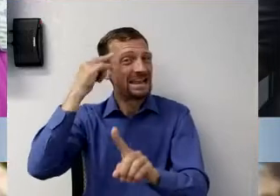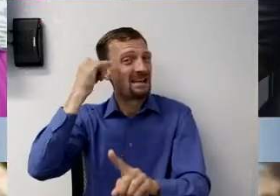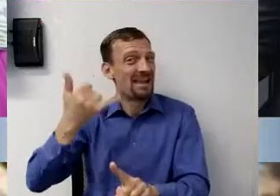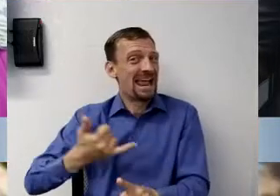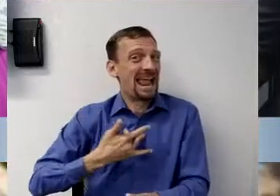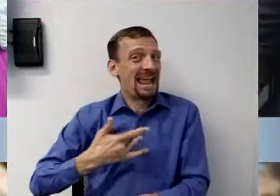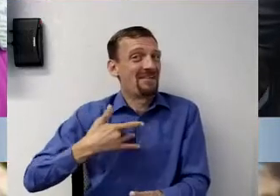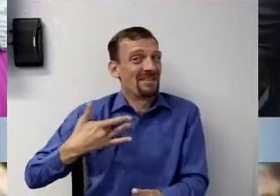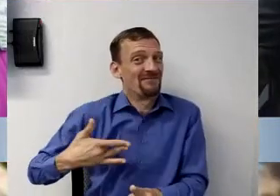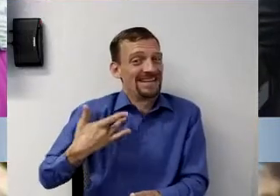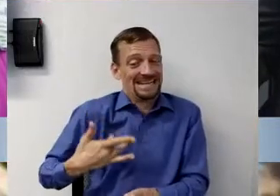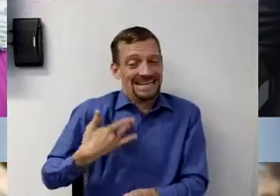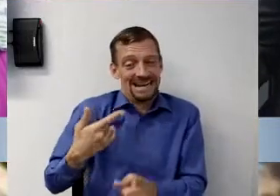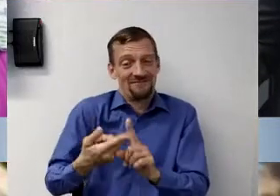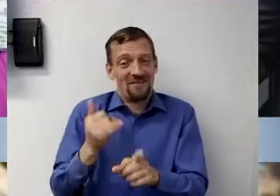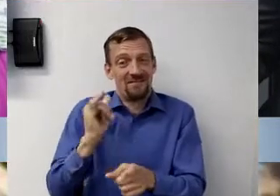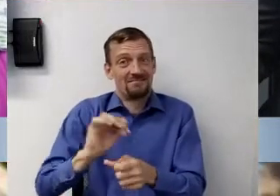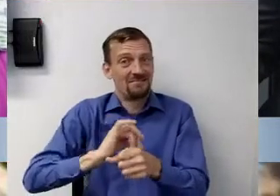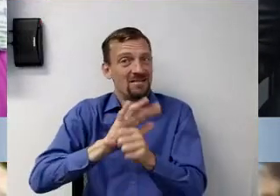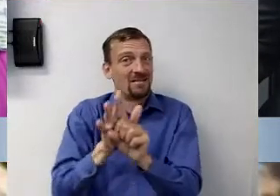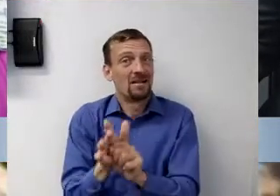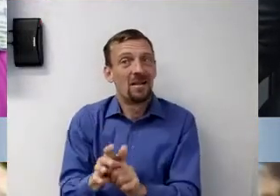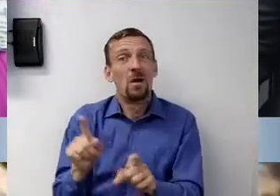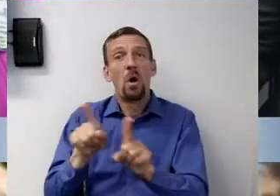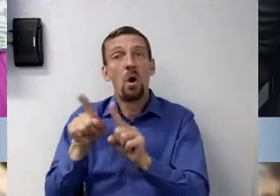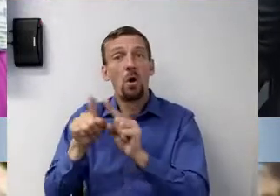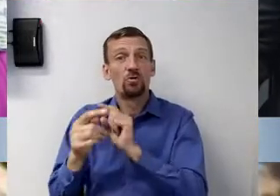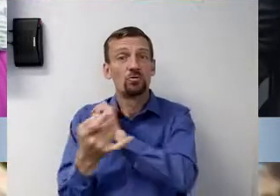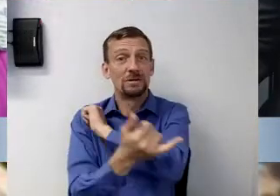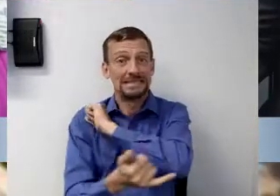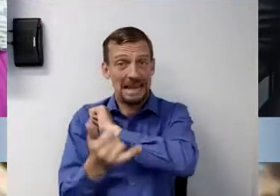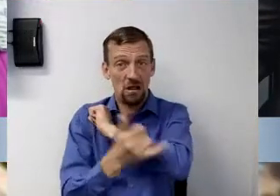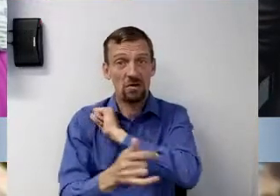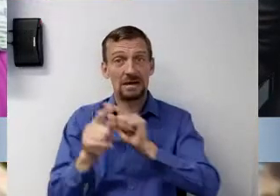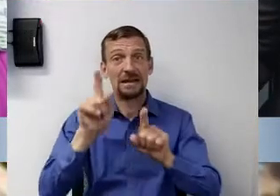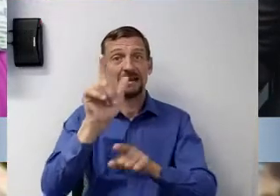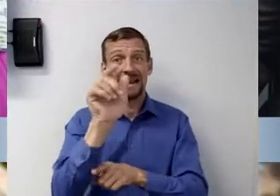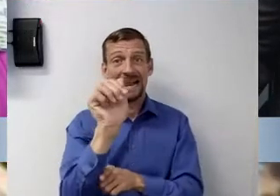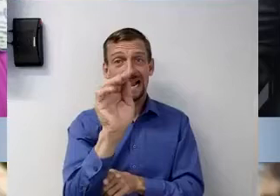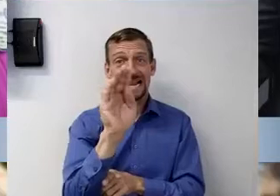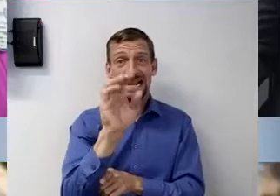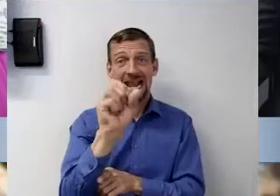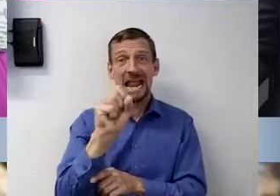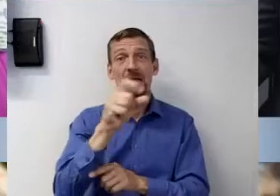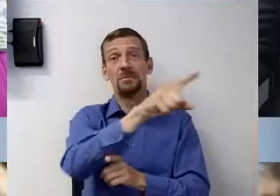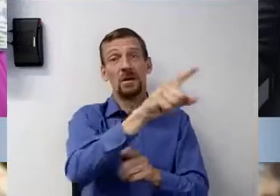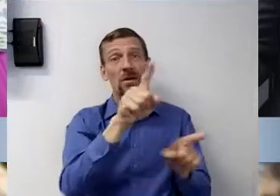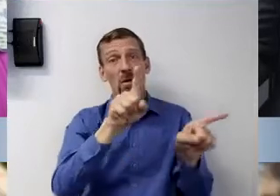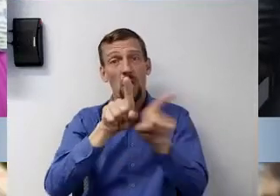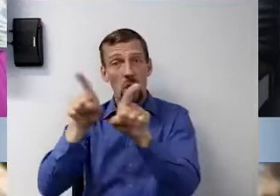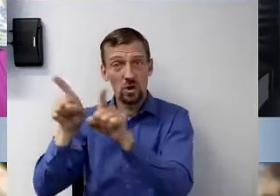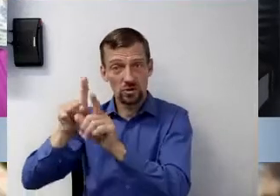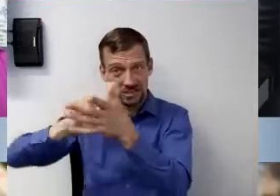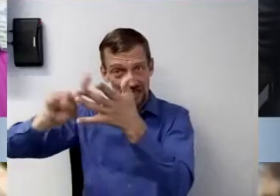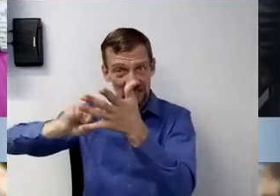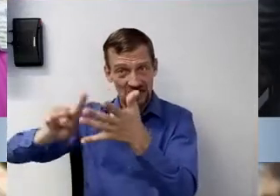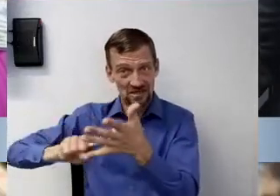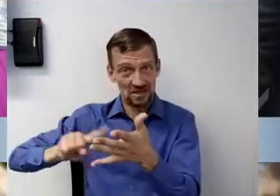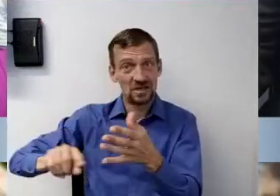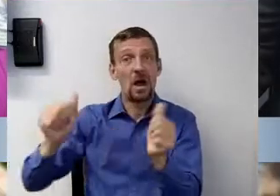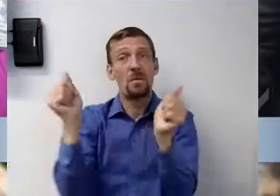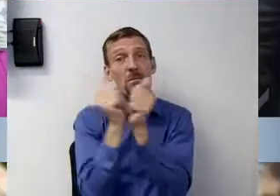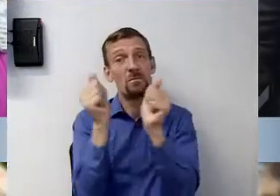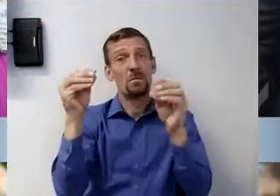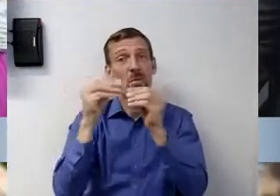the commercial labs in the county and the county lab may be doing more asymptomatic and end up with more